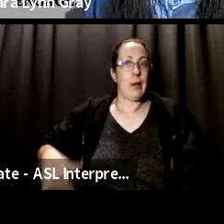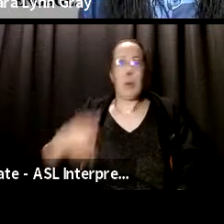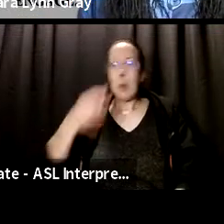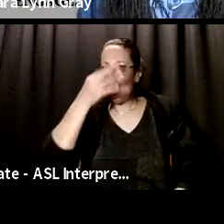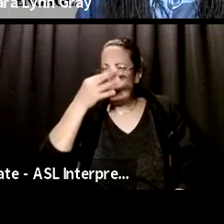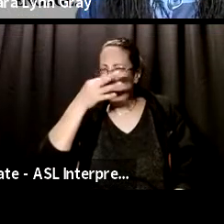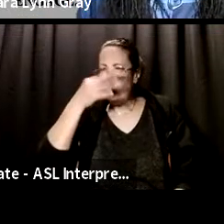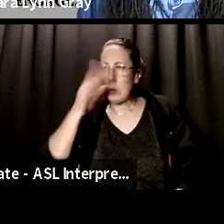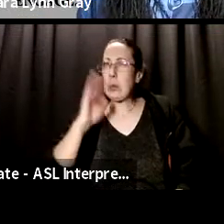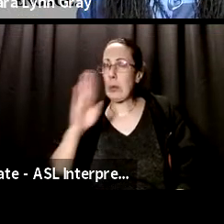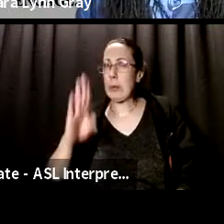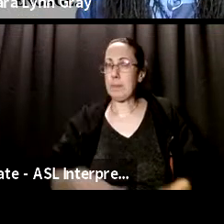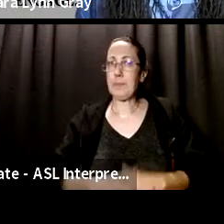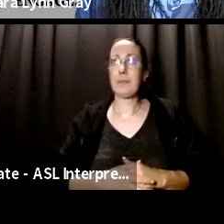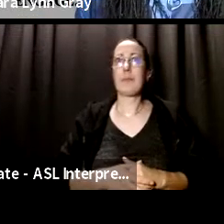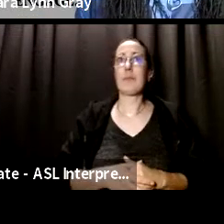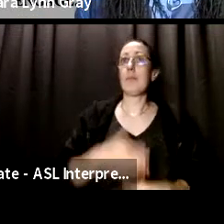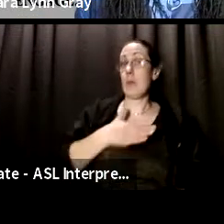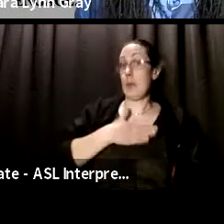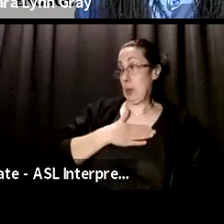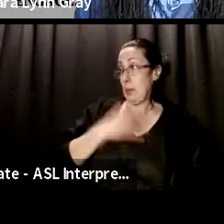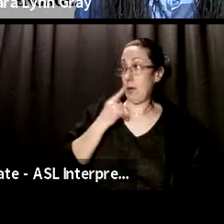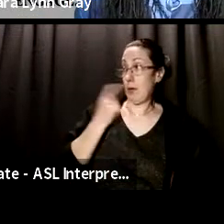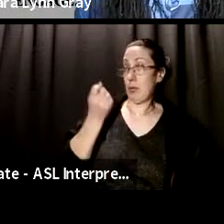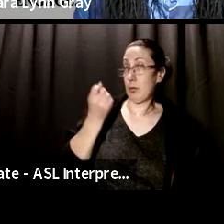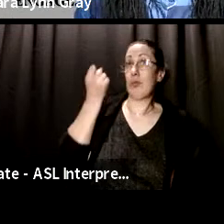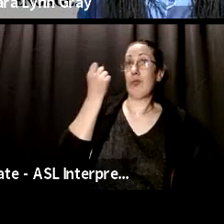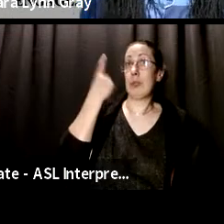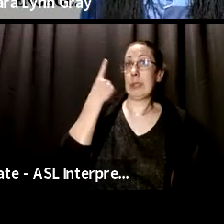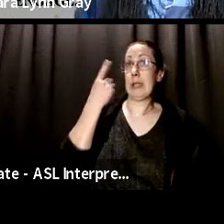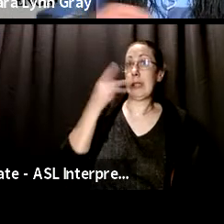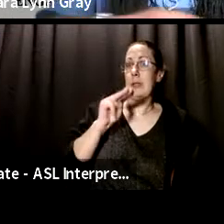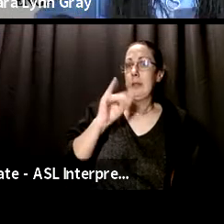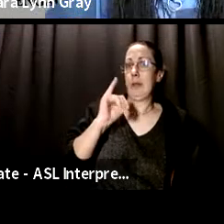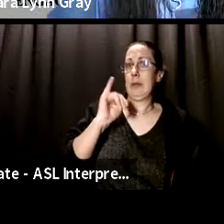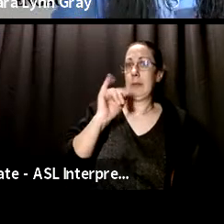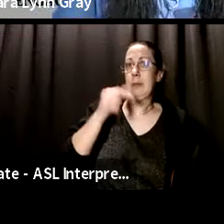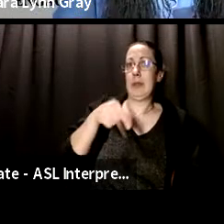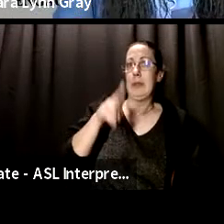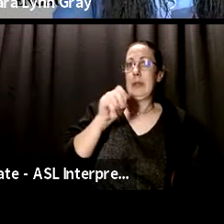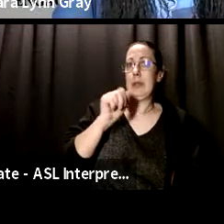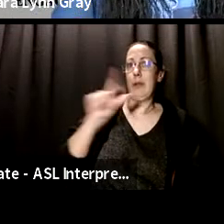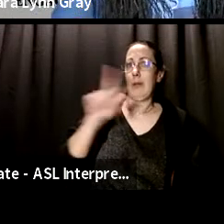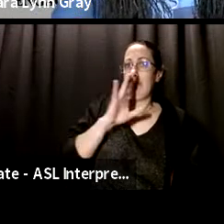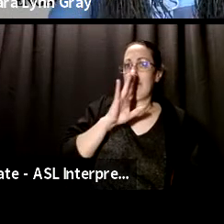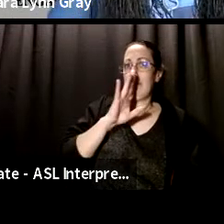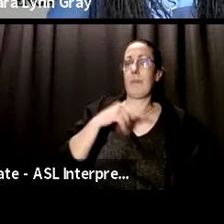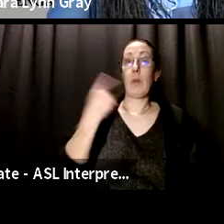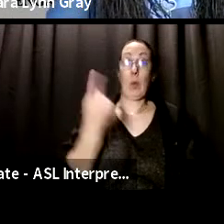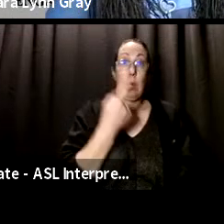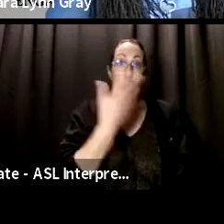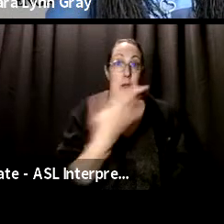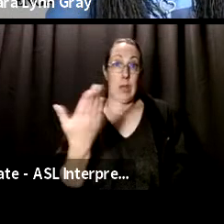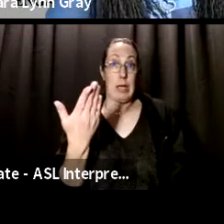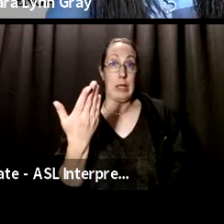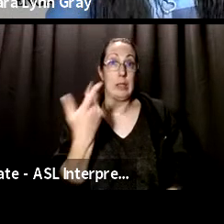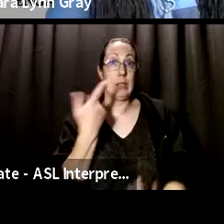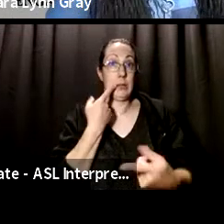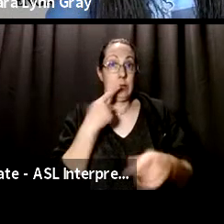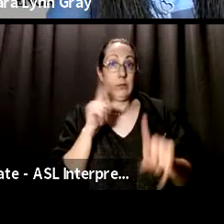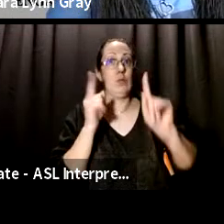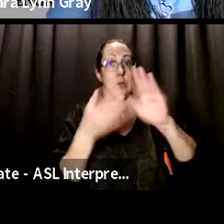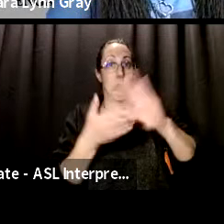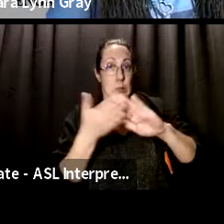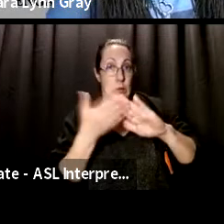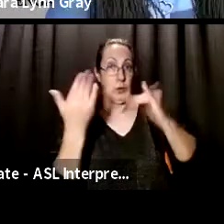I understand correctly, at this point, the only thing that's operational are the chargers